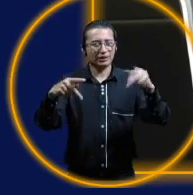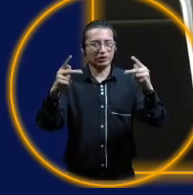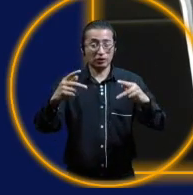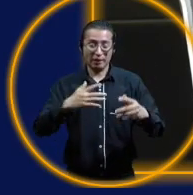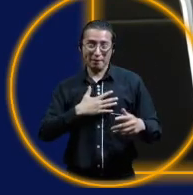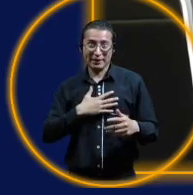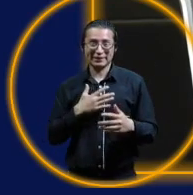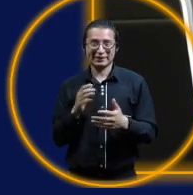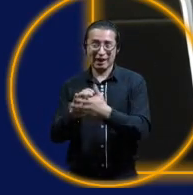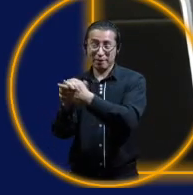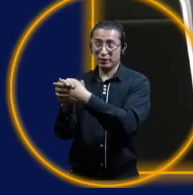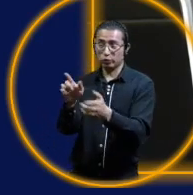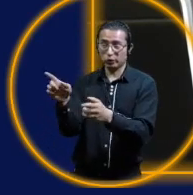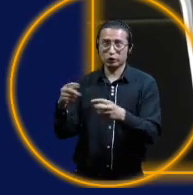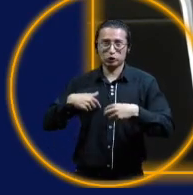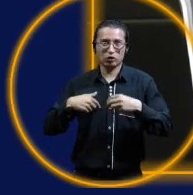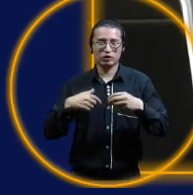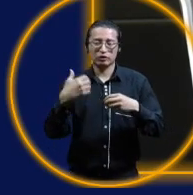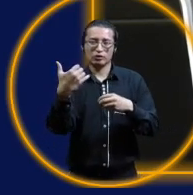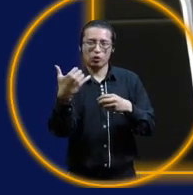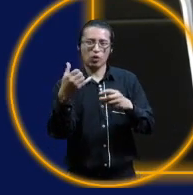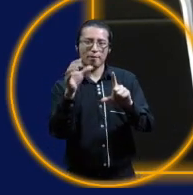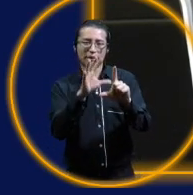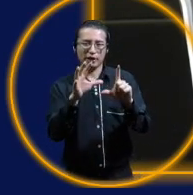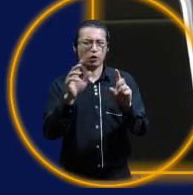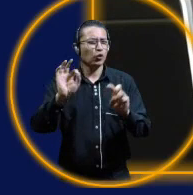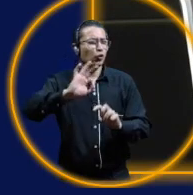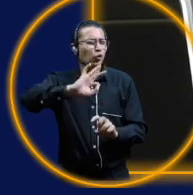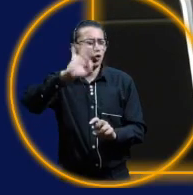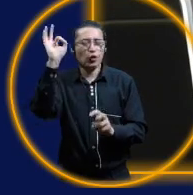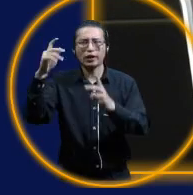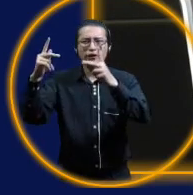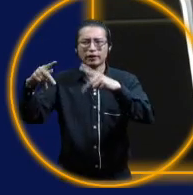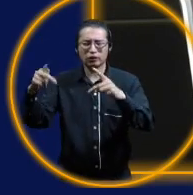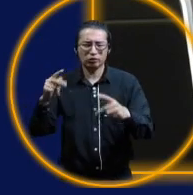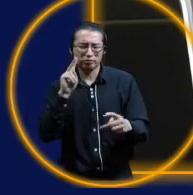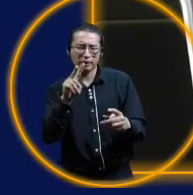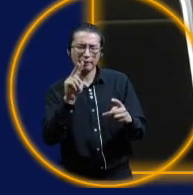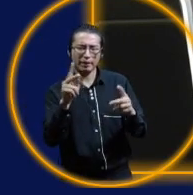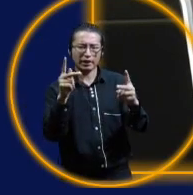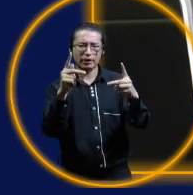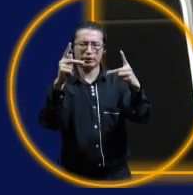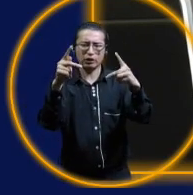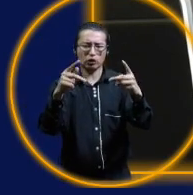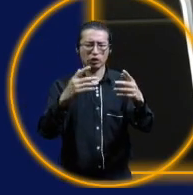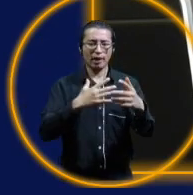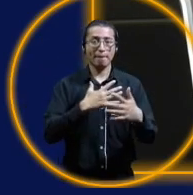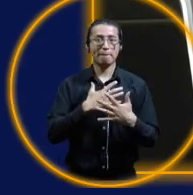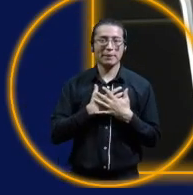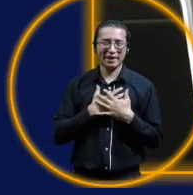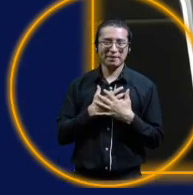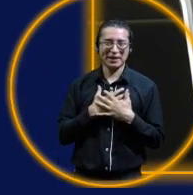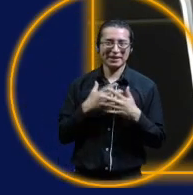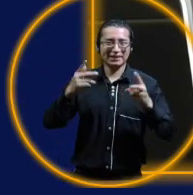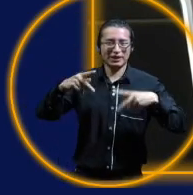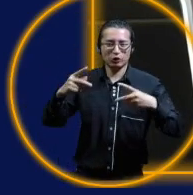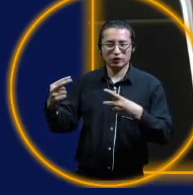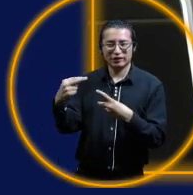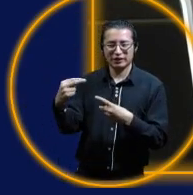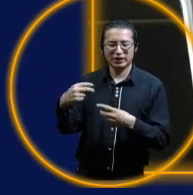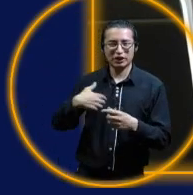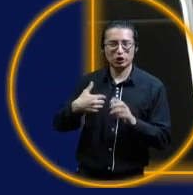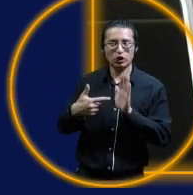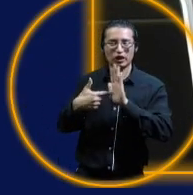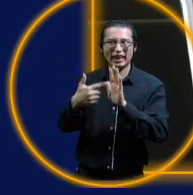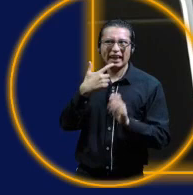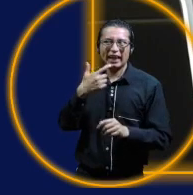not started looking at TikTok started looking at TikTok to see my TikToks. I don't know what to say about that,